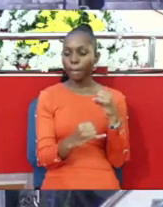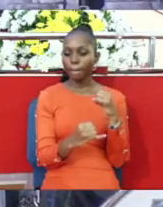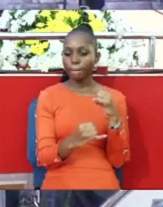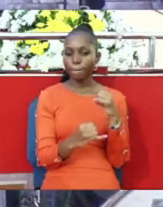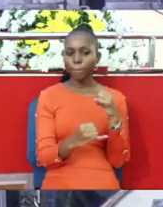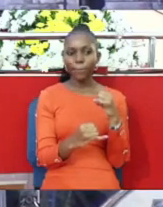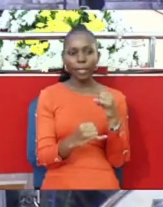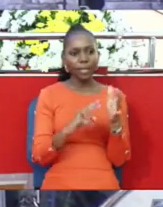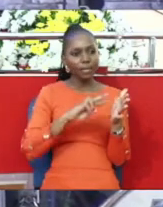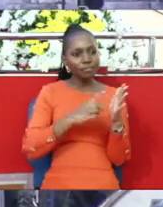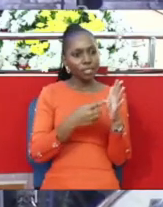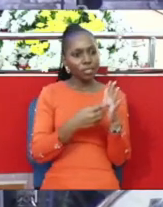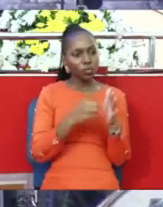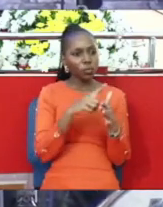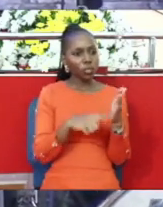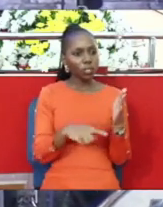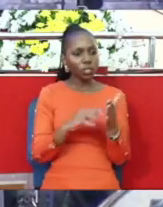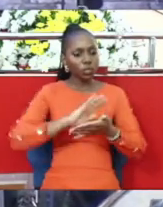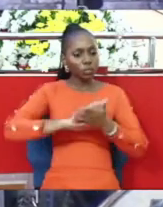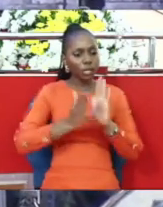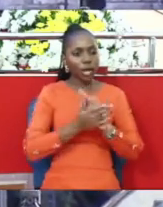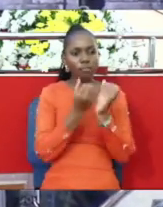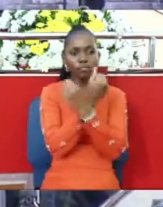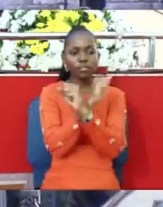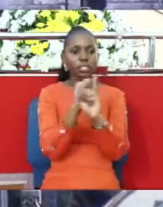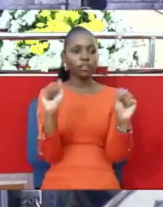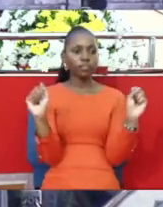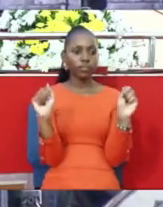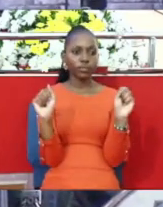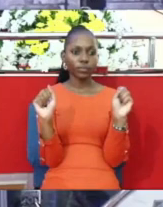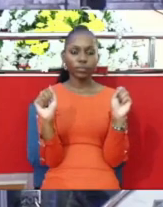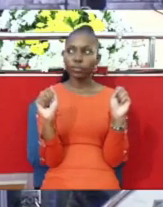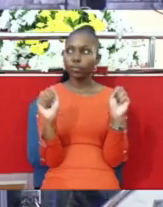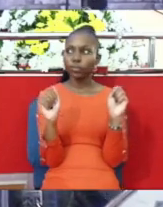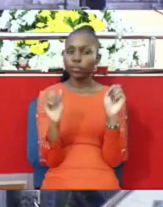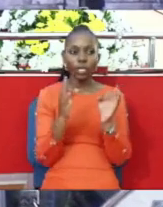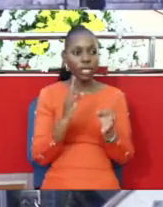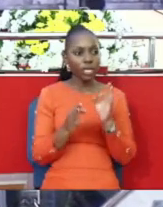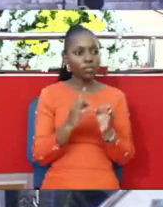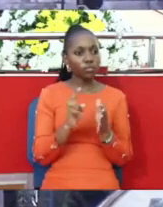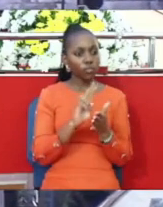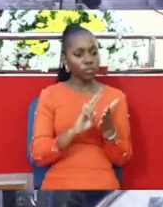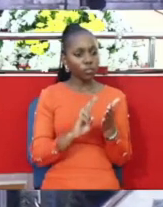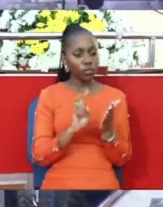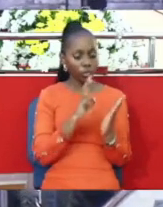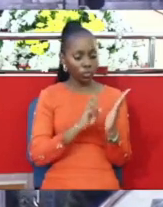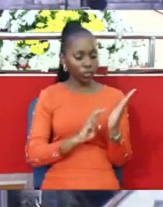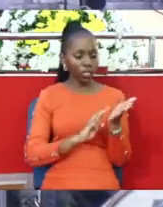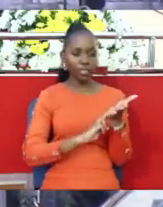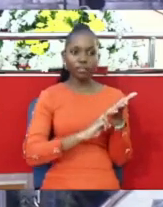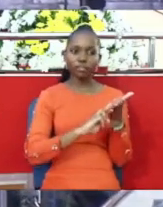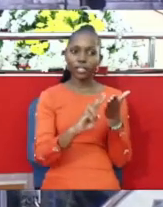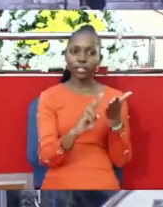nini kuhisi salama katika mnara? If you read the same verse in what we will call in another